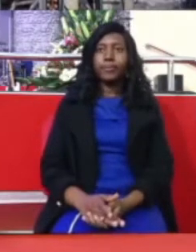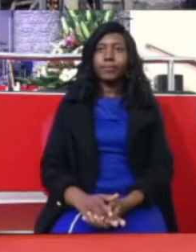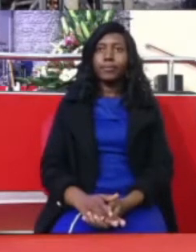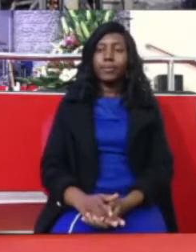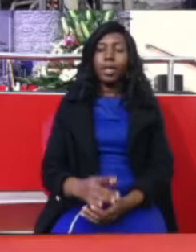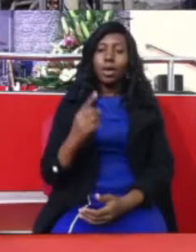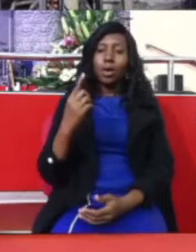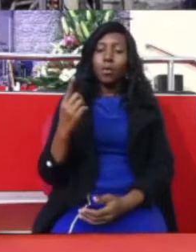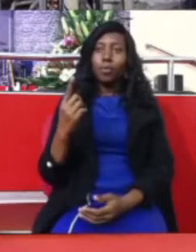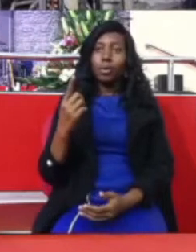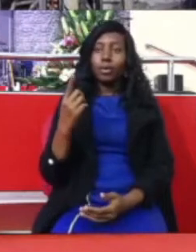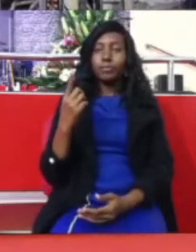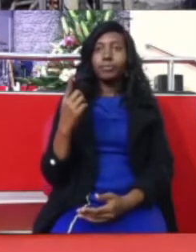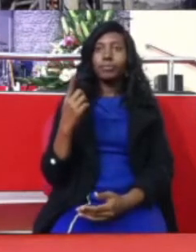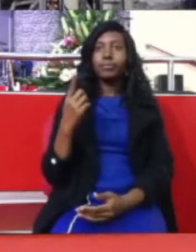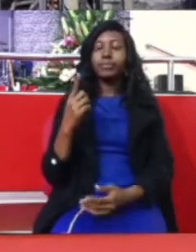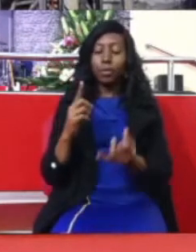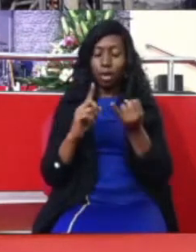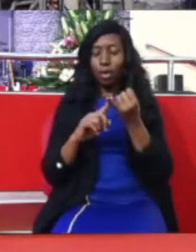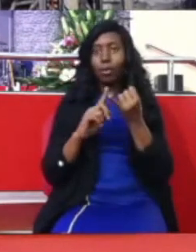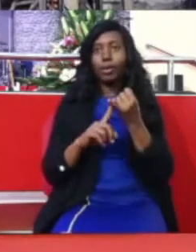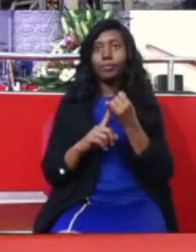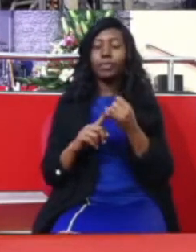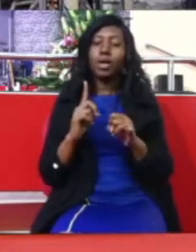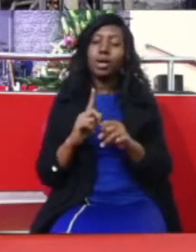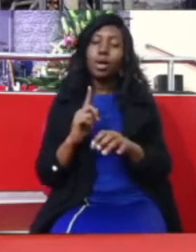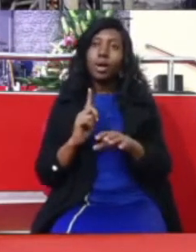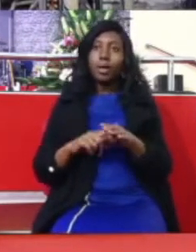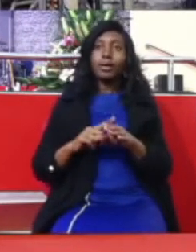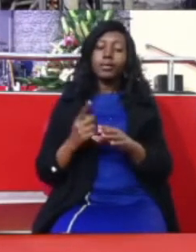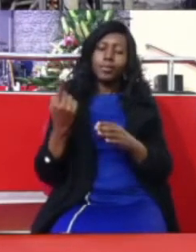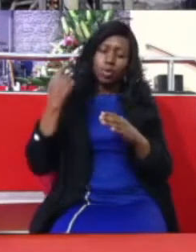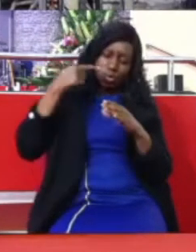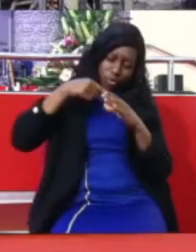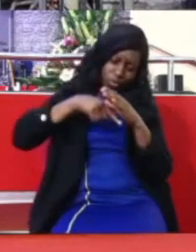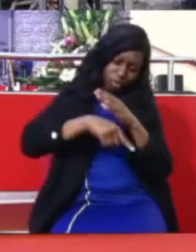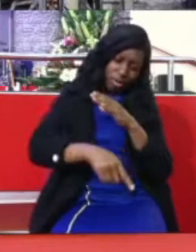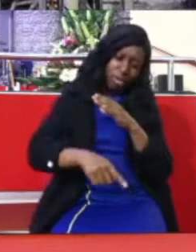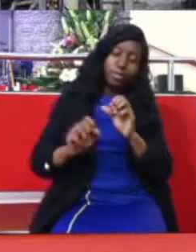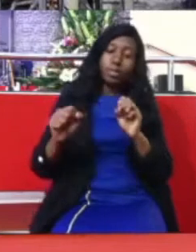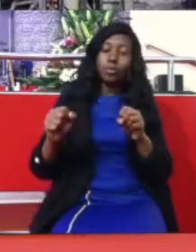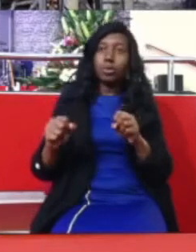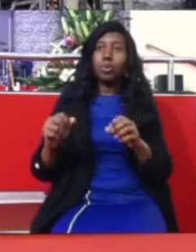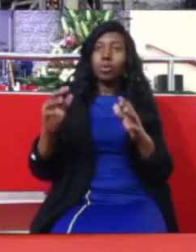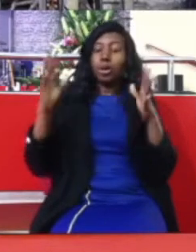to find, that when you go to the deep sea to do your fishing there, you catch great and different catches.